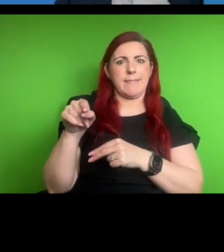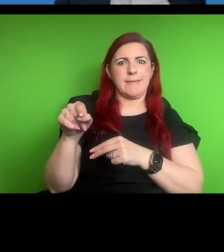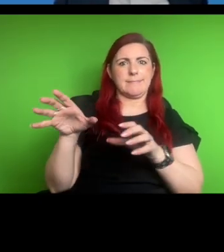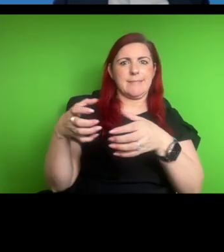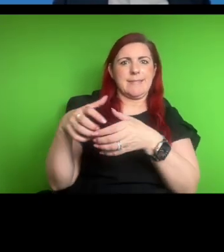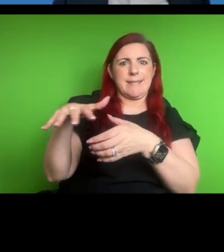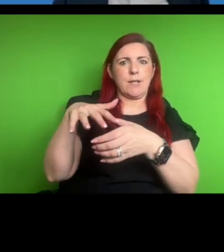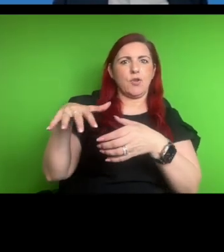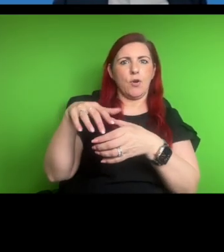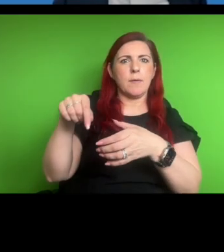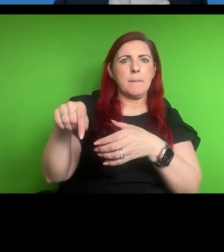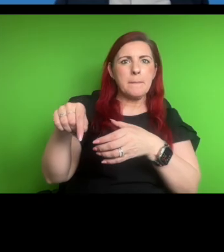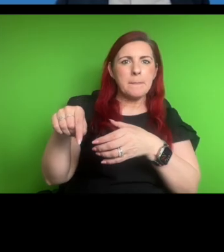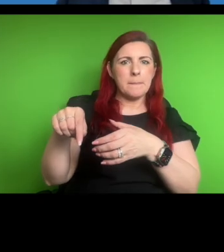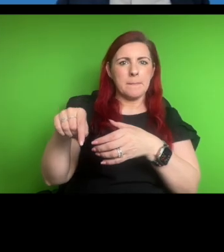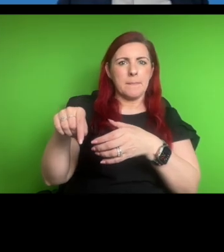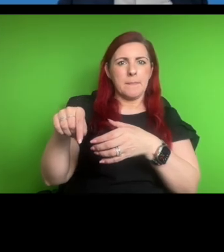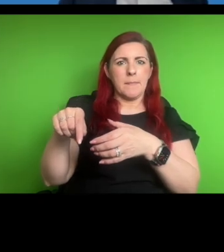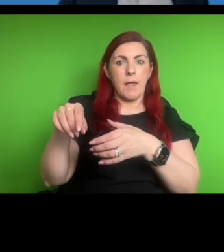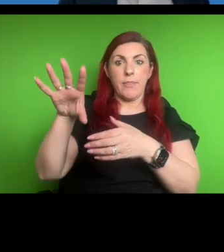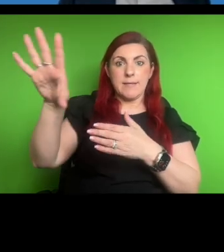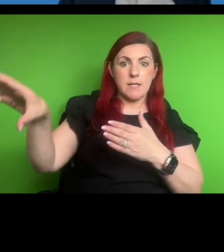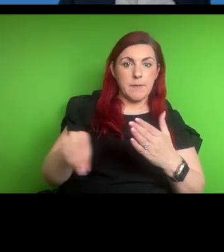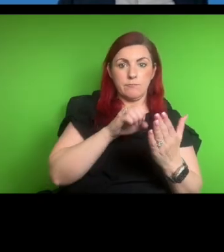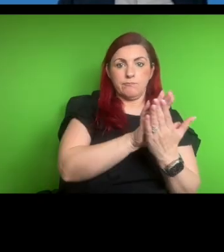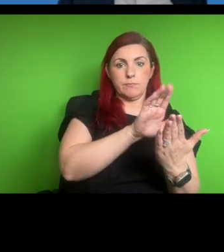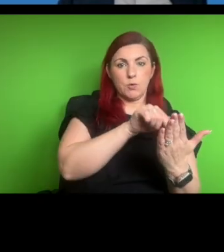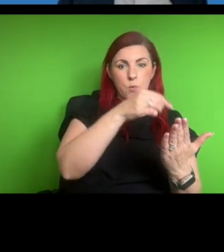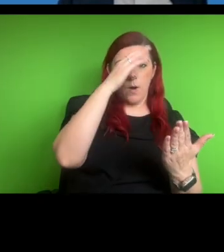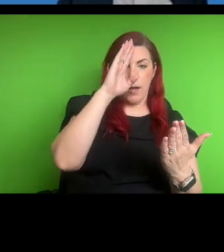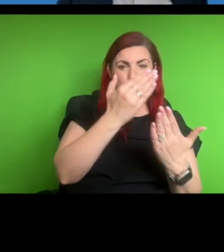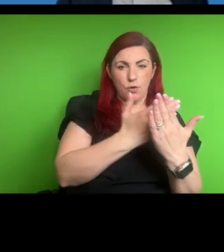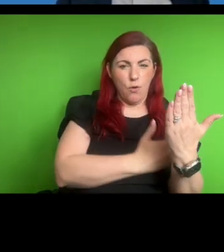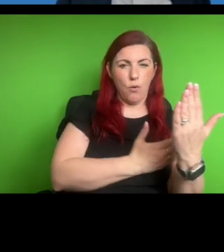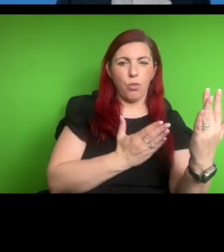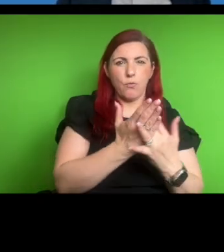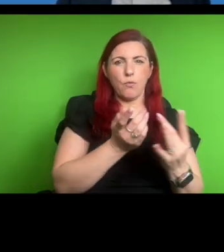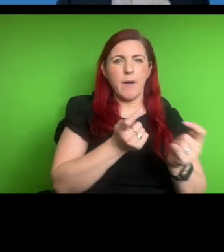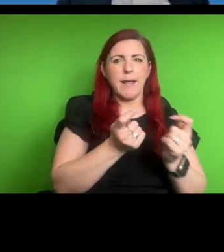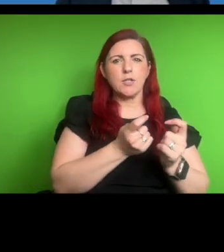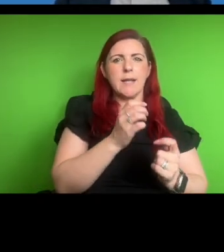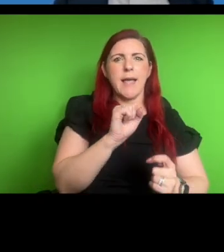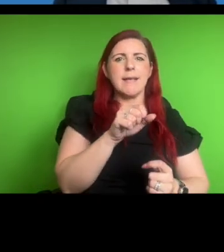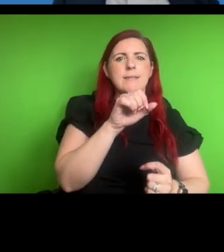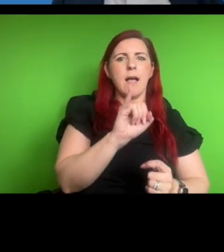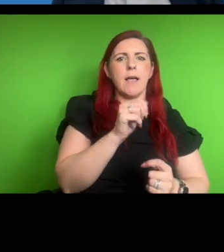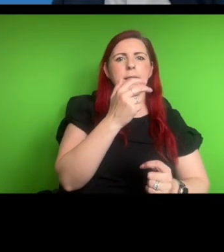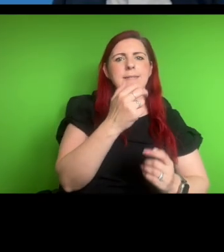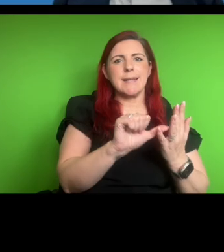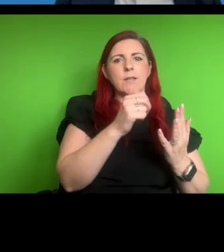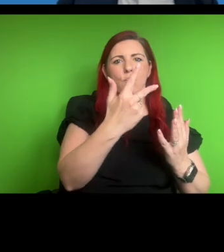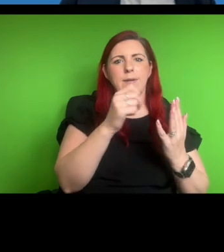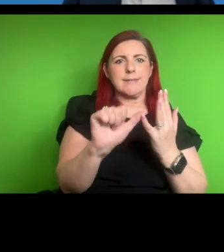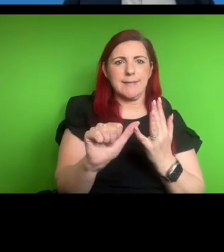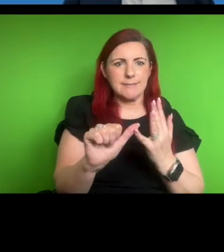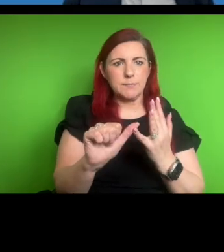into Irish law under regulation SI 636. And it brings benefits to both